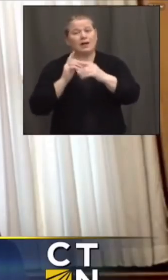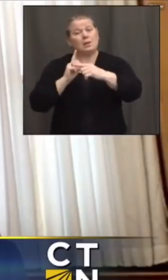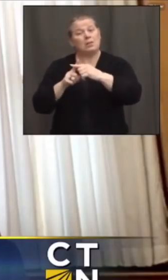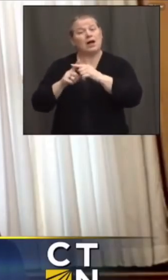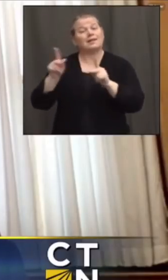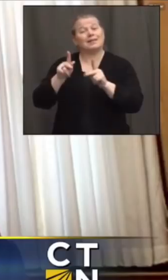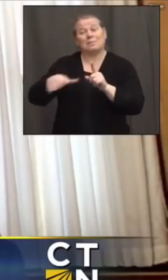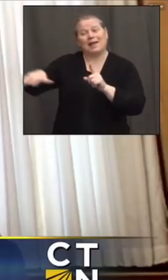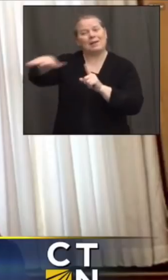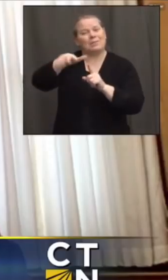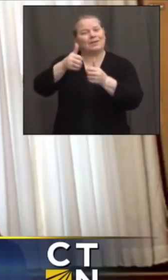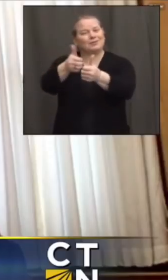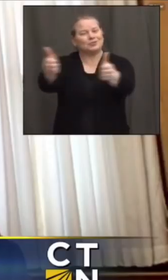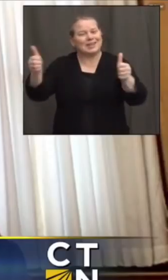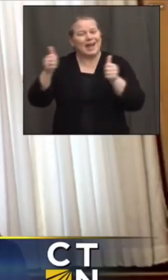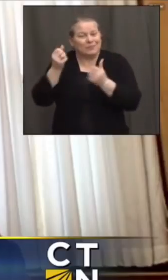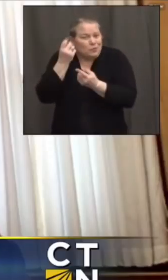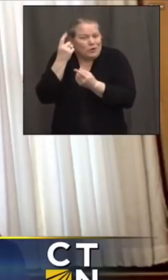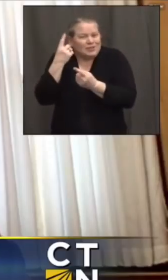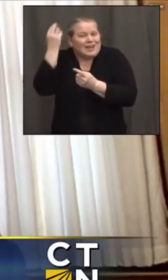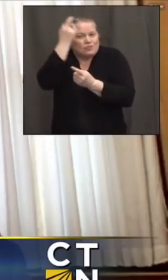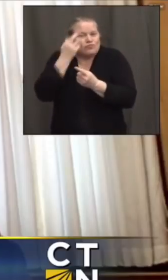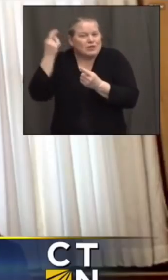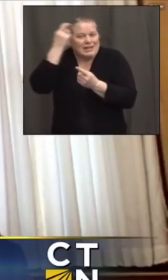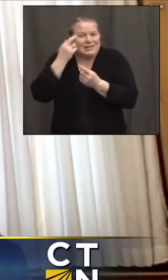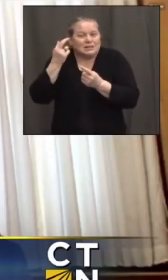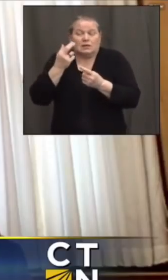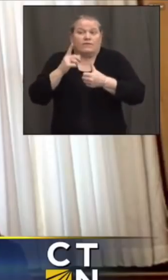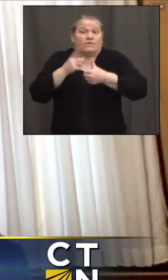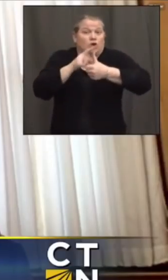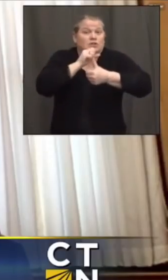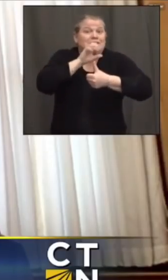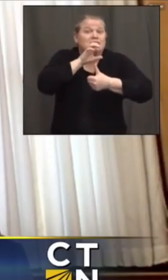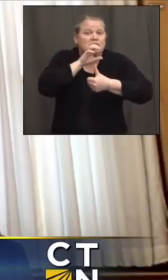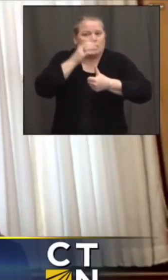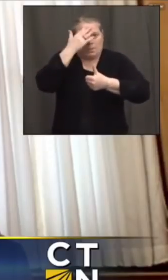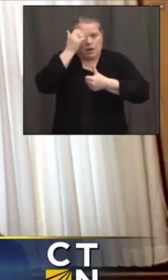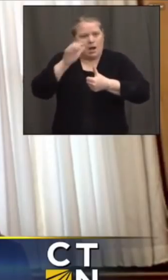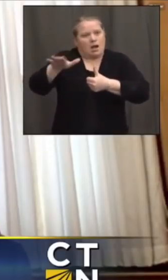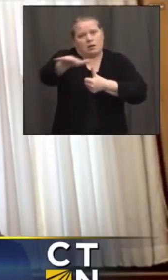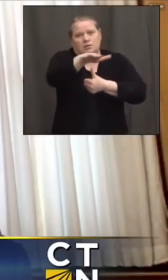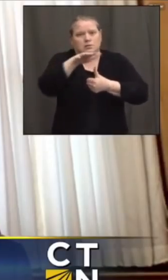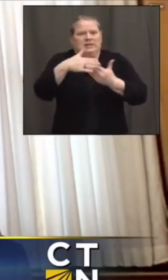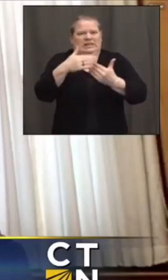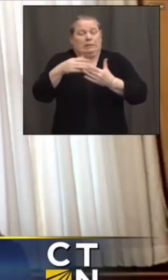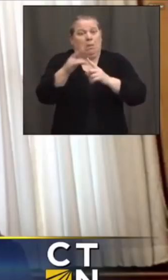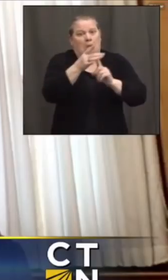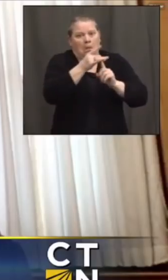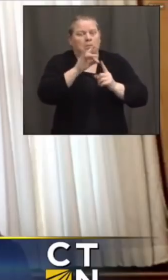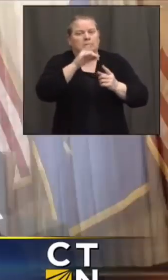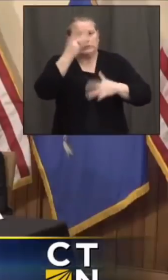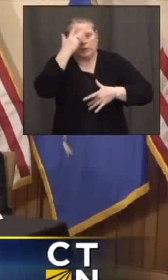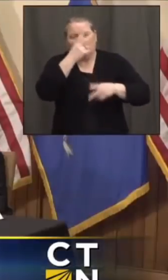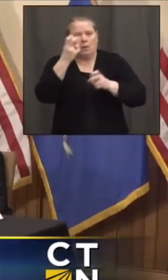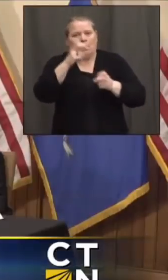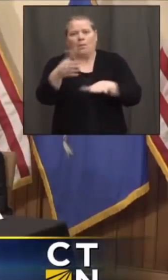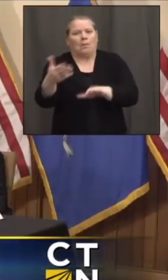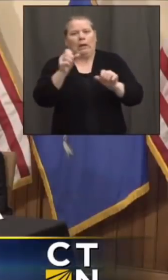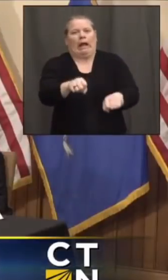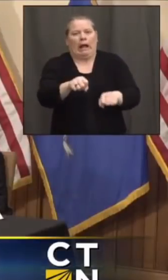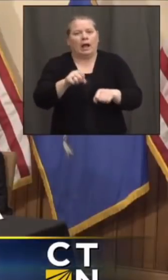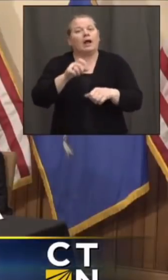it's so important to get our senior citizens vaccinated, given the significant challenges with COVID-19. Okay,